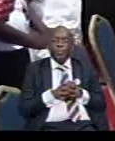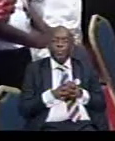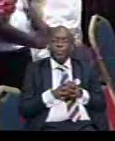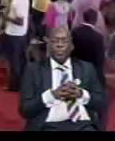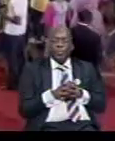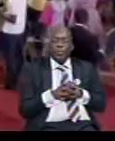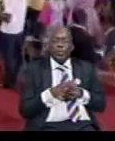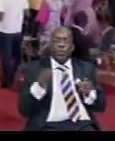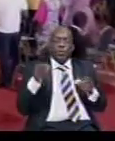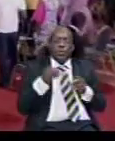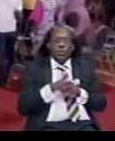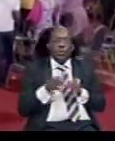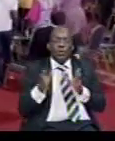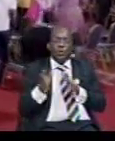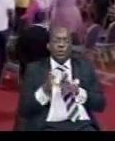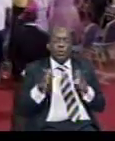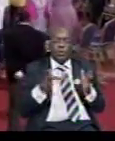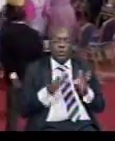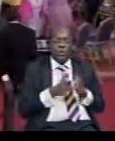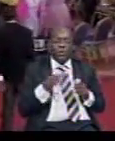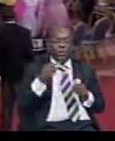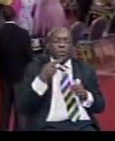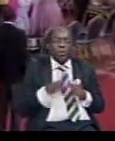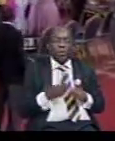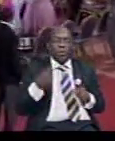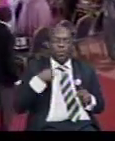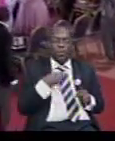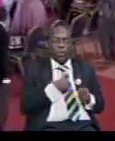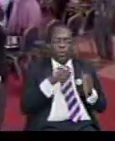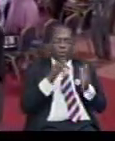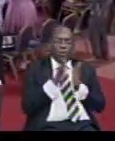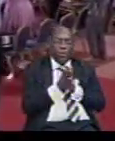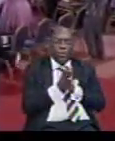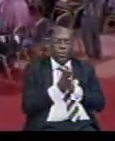In Jesus' name we pray.